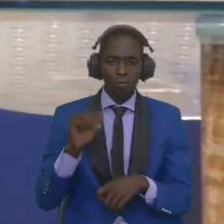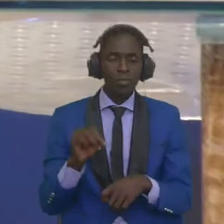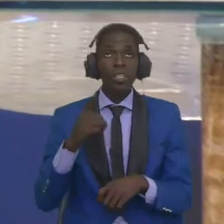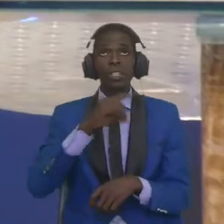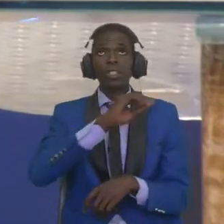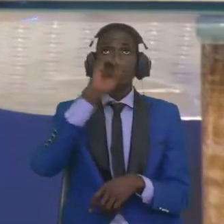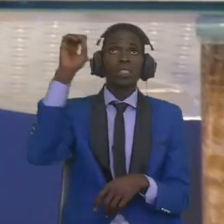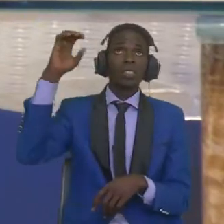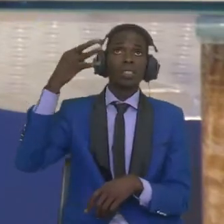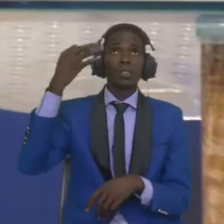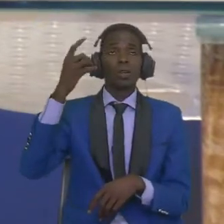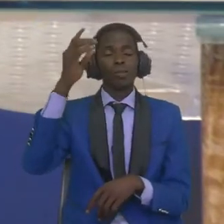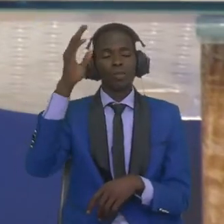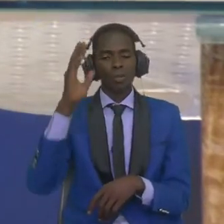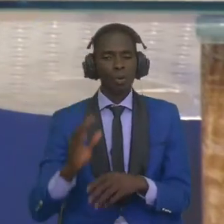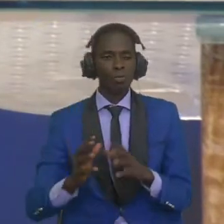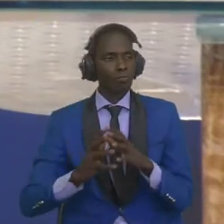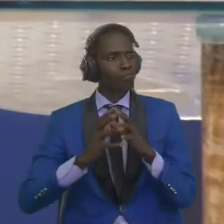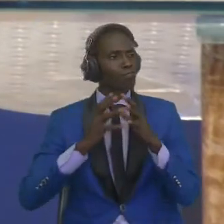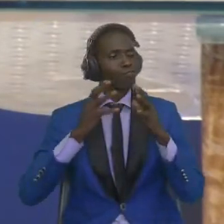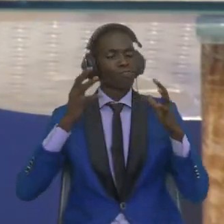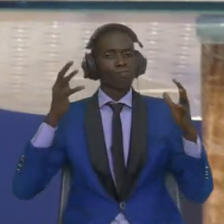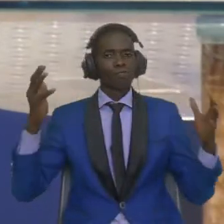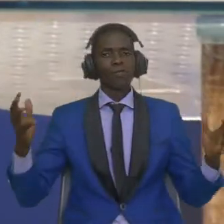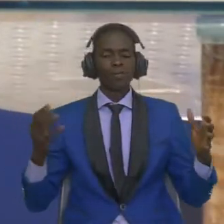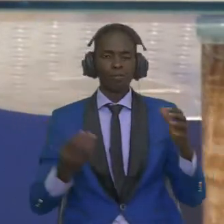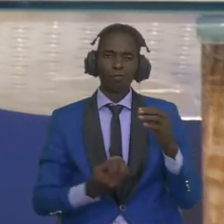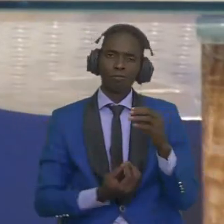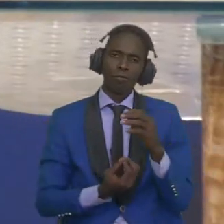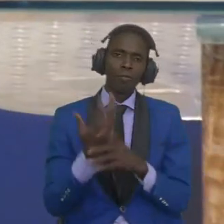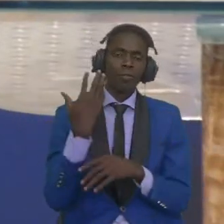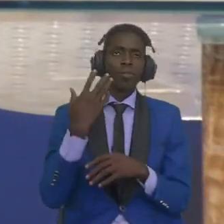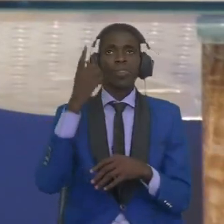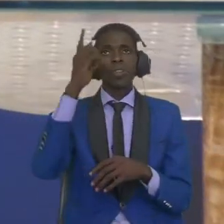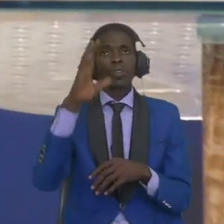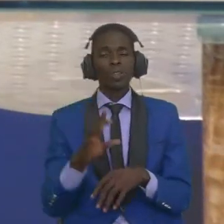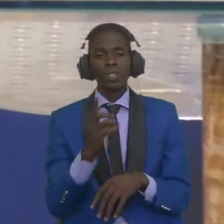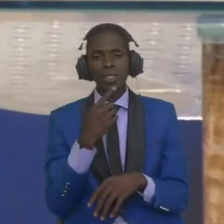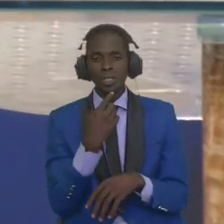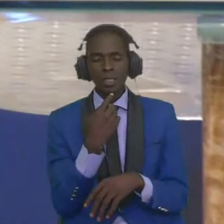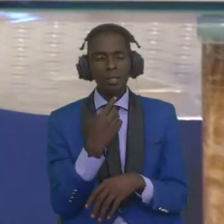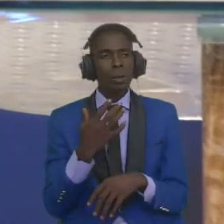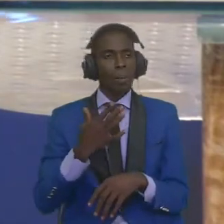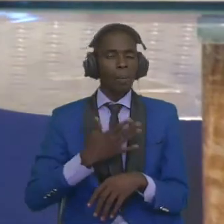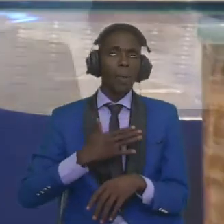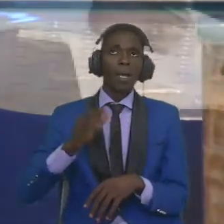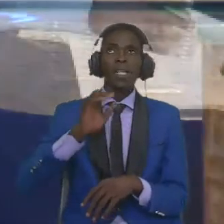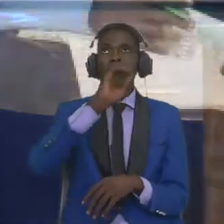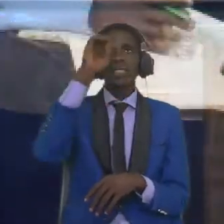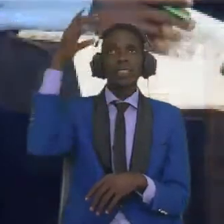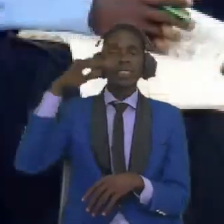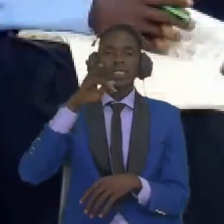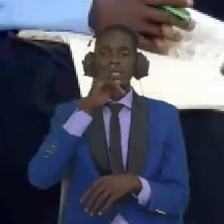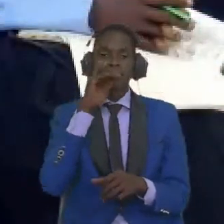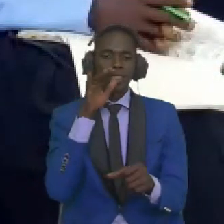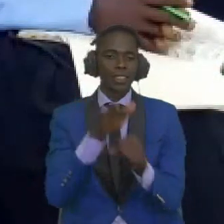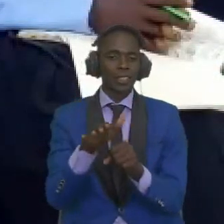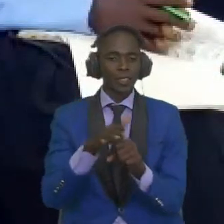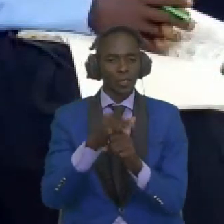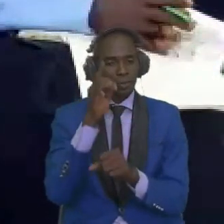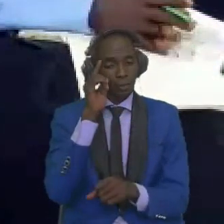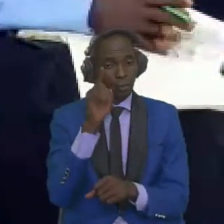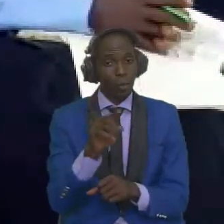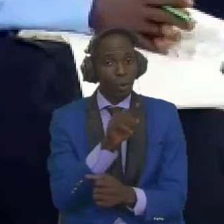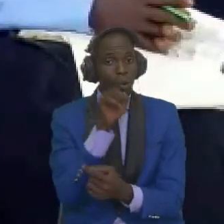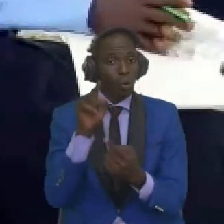increased. The grace of God abounded. And then God said, my grace is sufficient for you. When